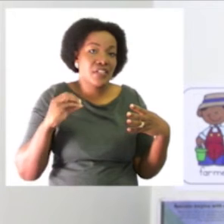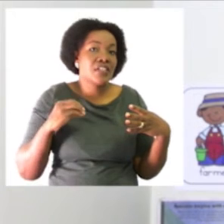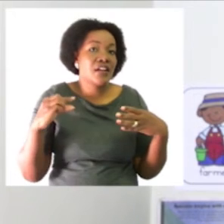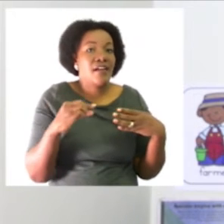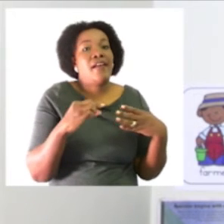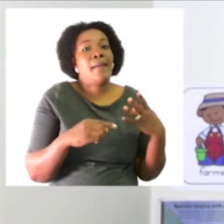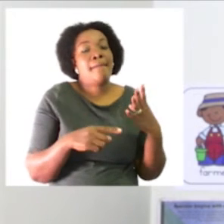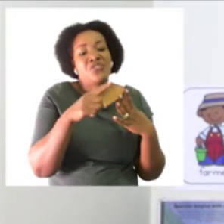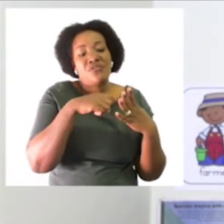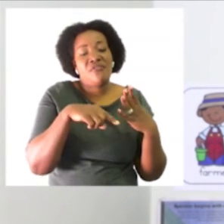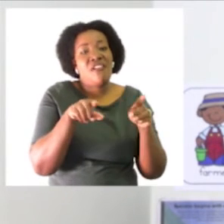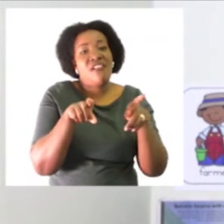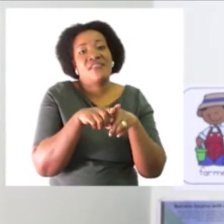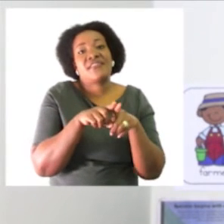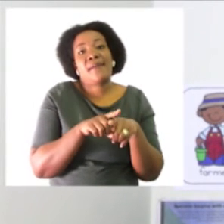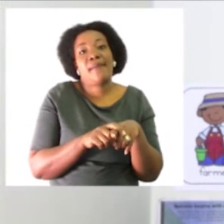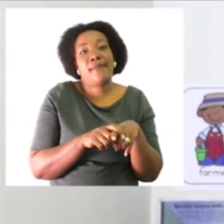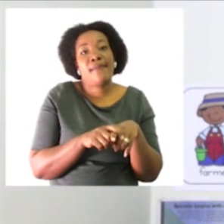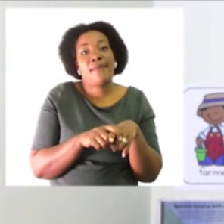250 grams.